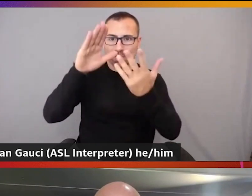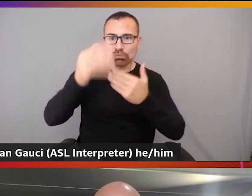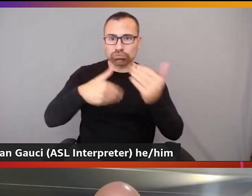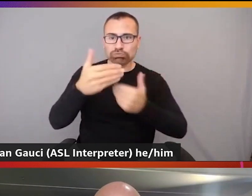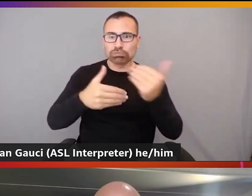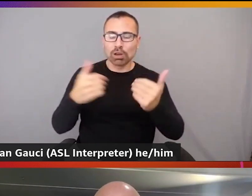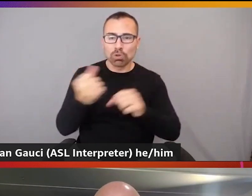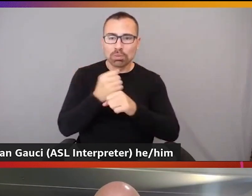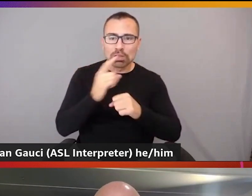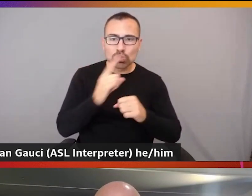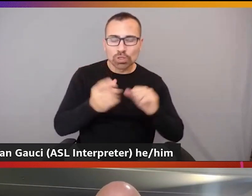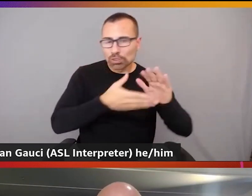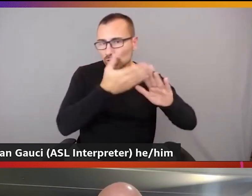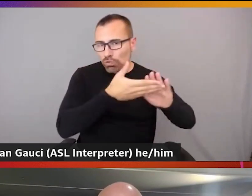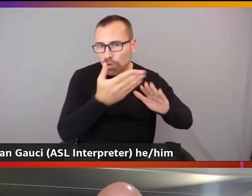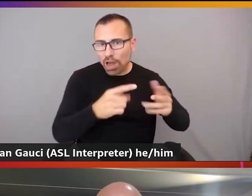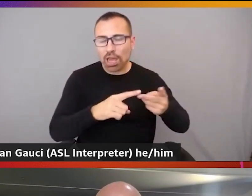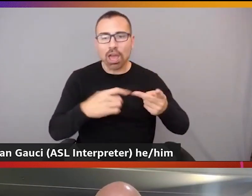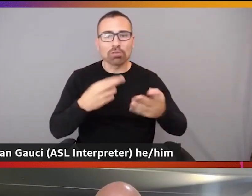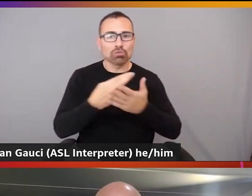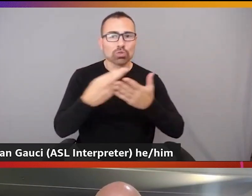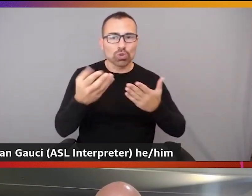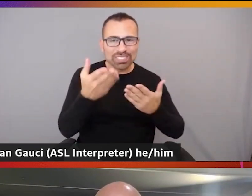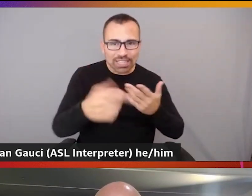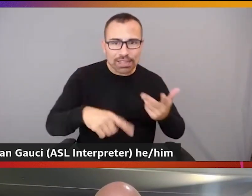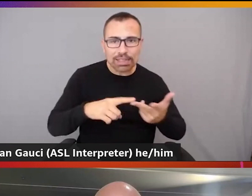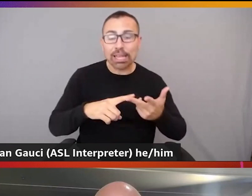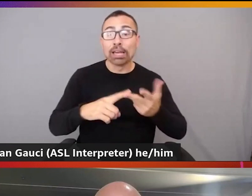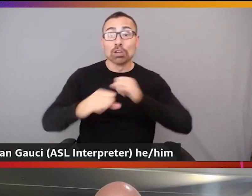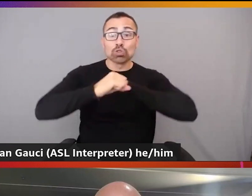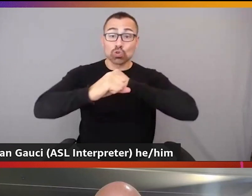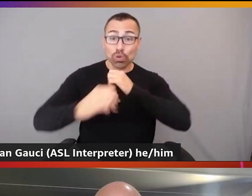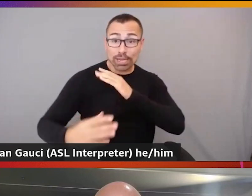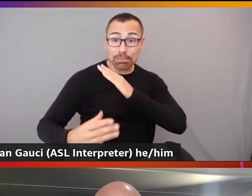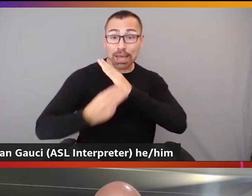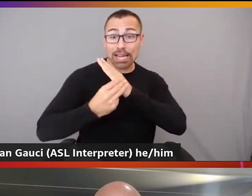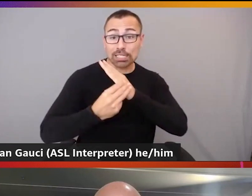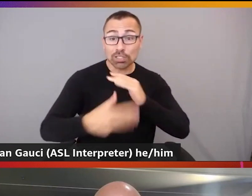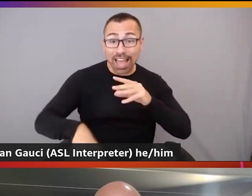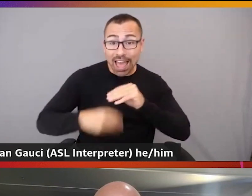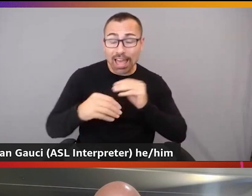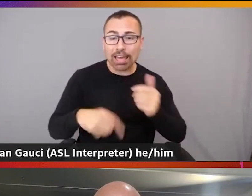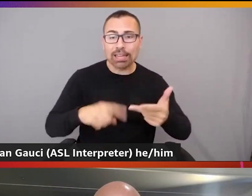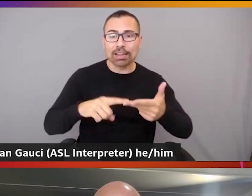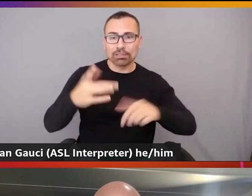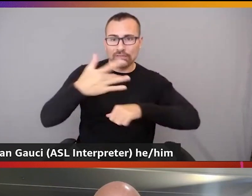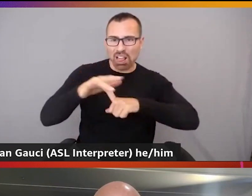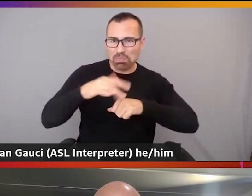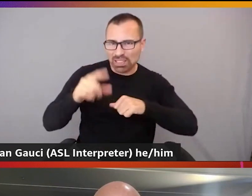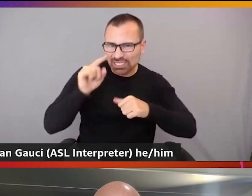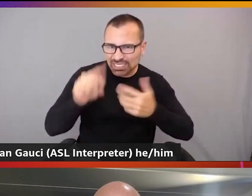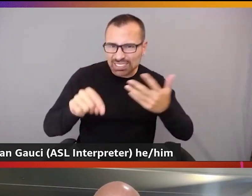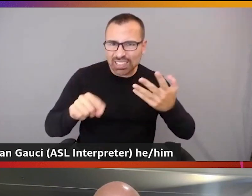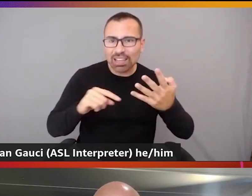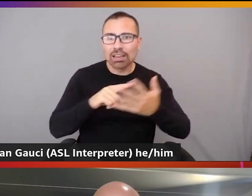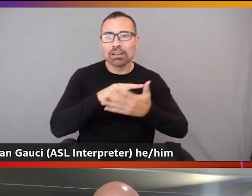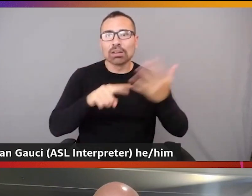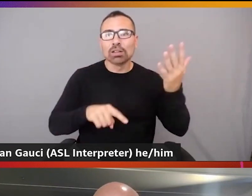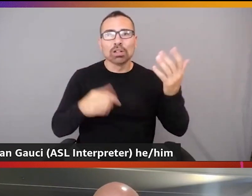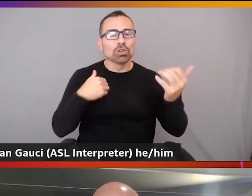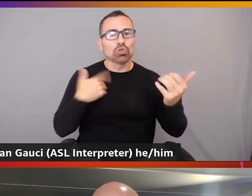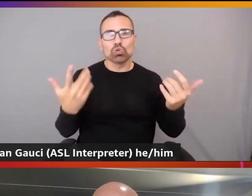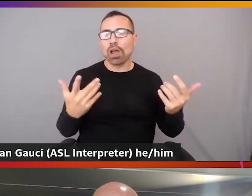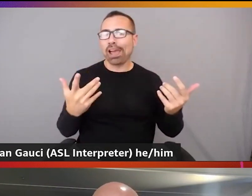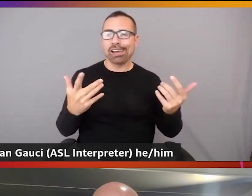the right resources. The security patches are there. The availability is there. You've got the option to do things like multi-availability